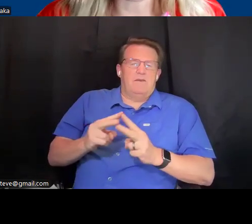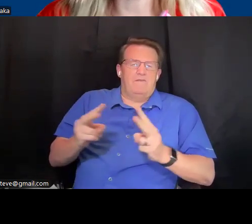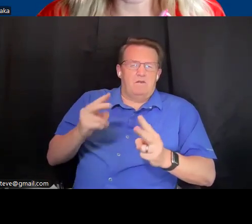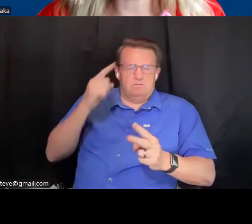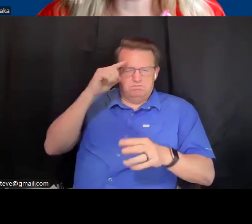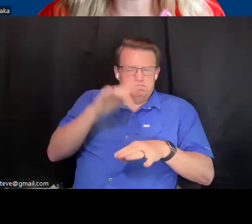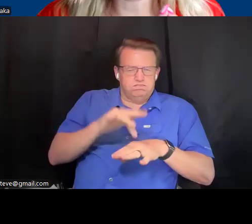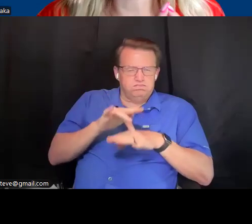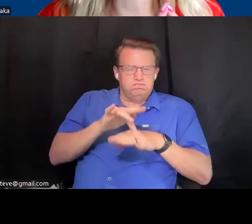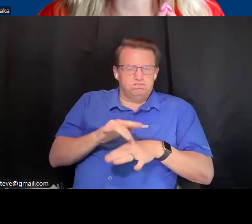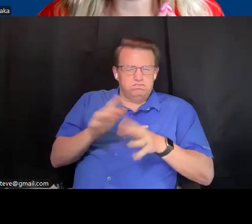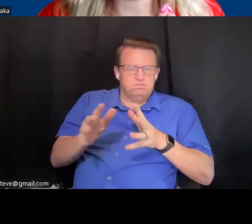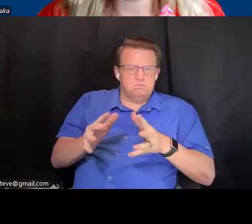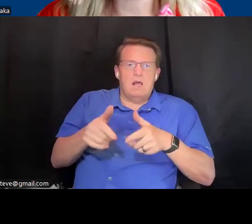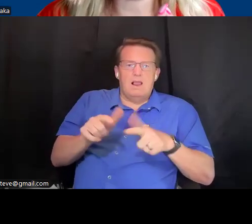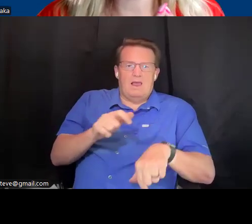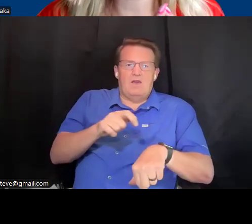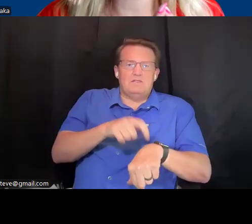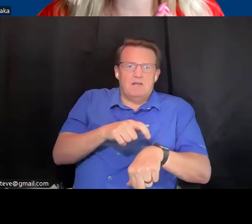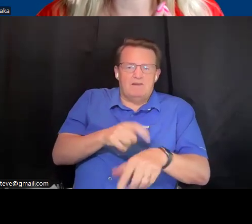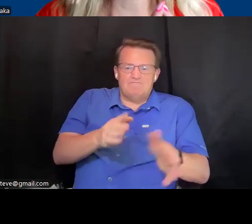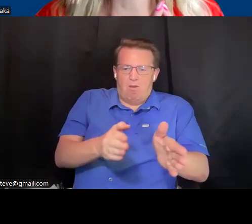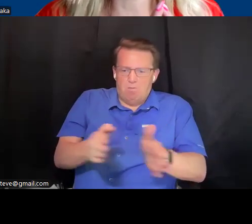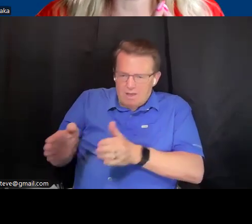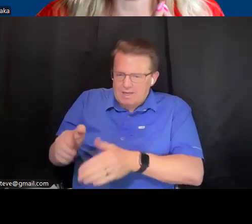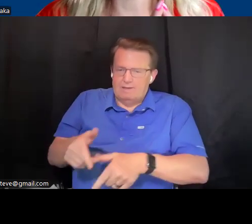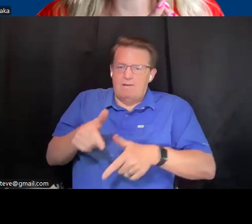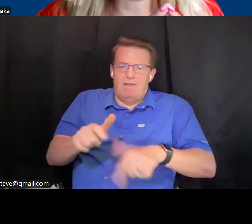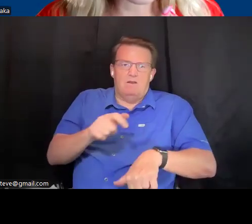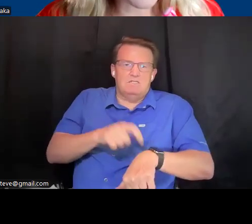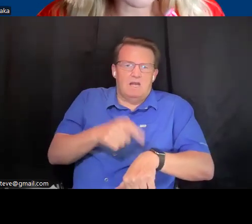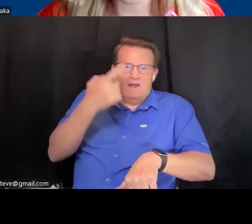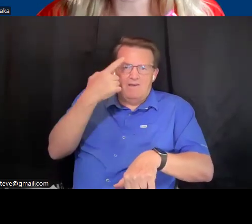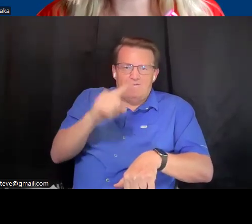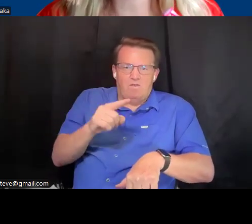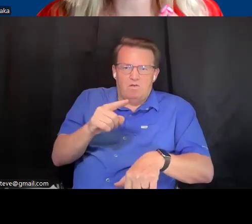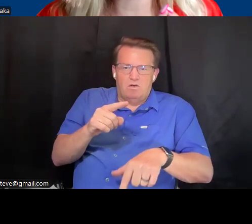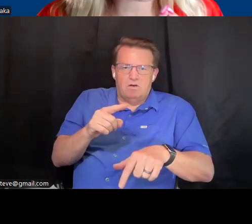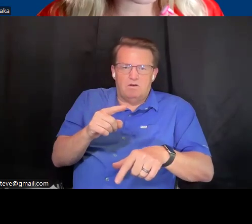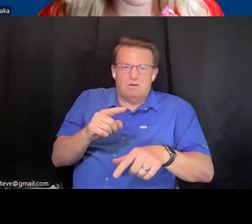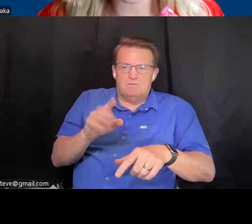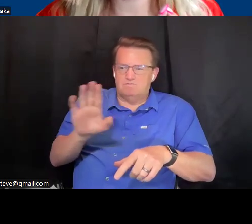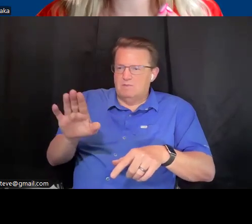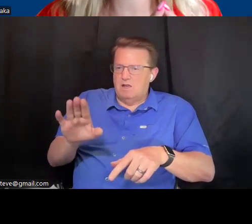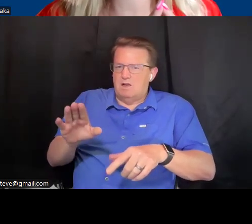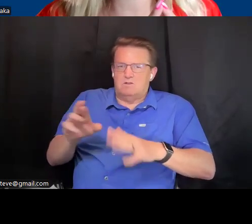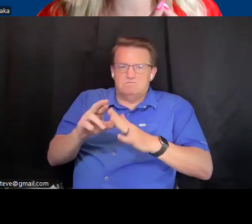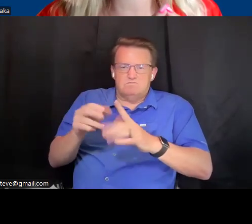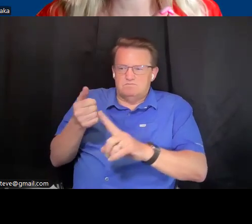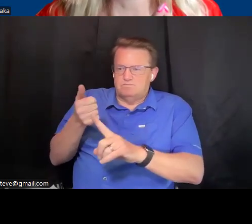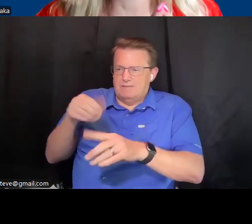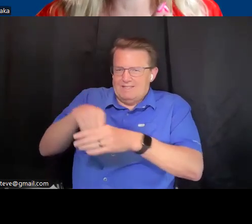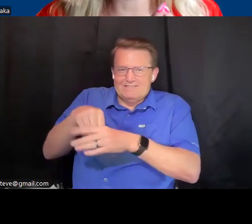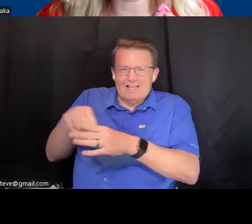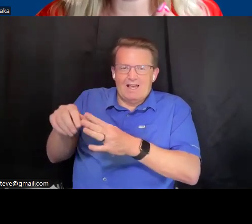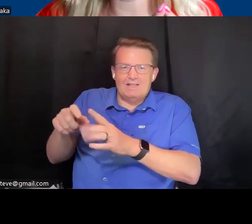and allow that time for planning, allow that time for tightening up internal controls, tightening up contracts and services,